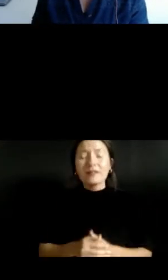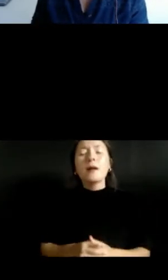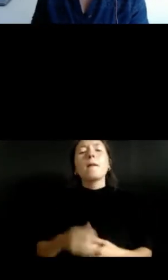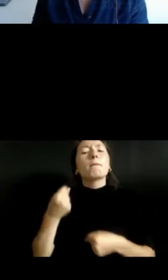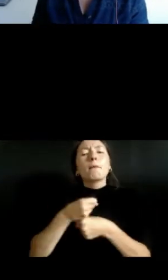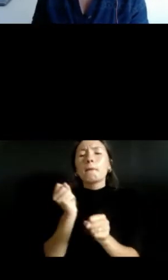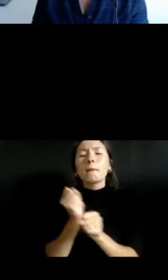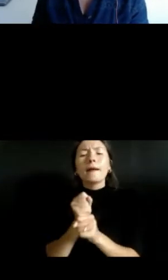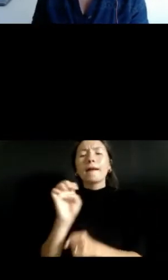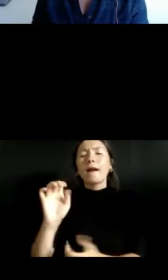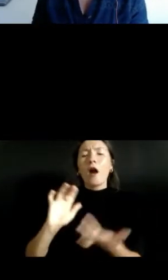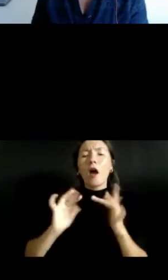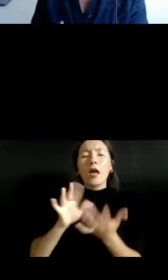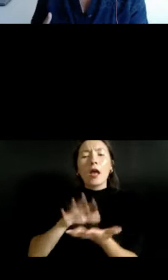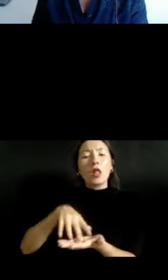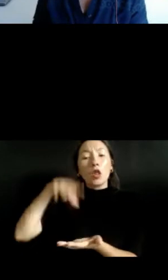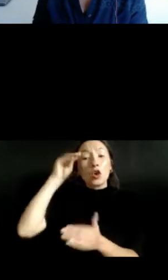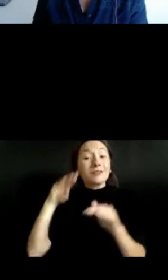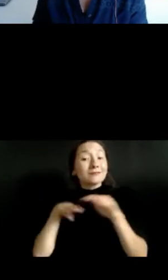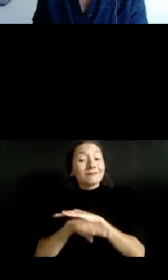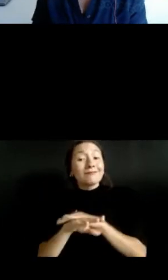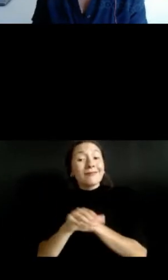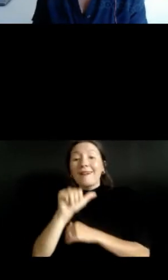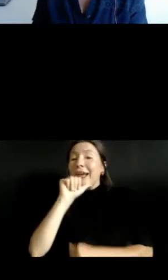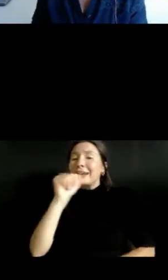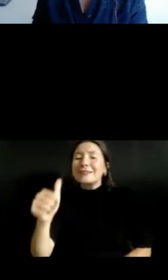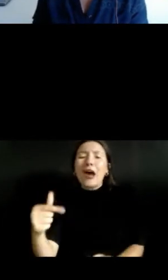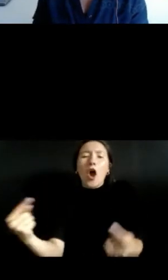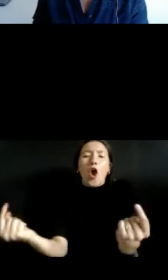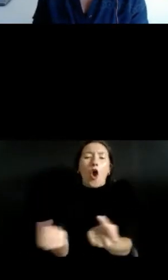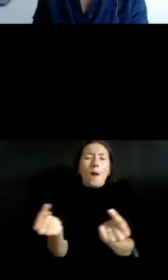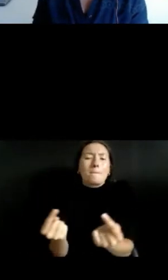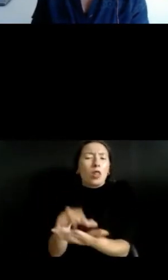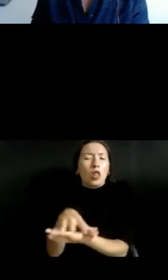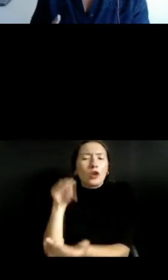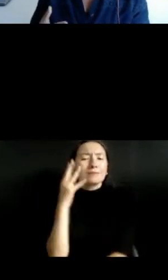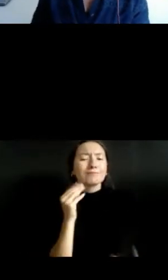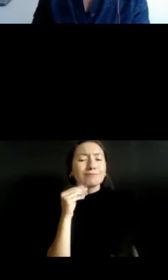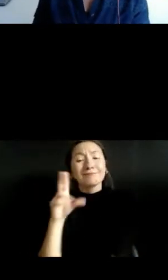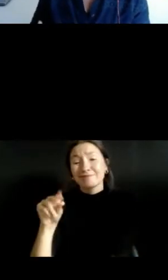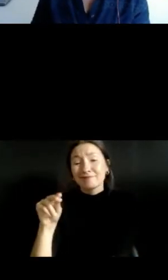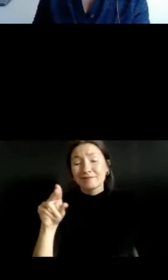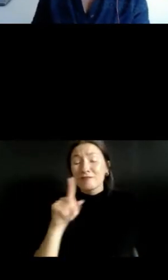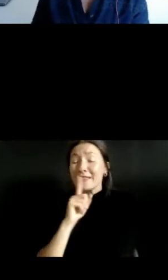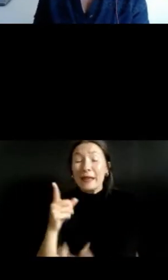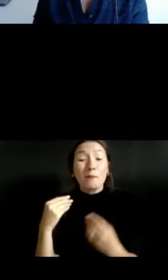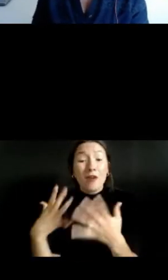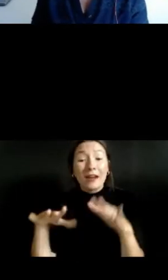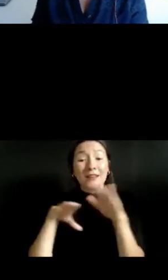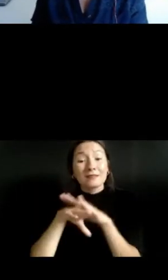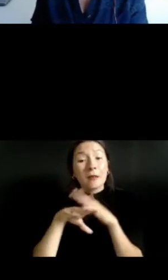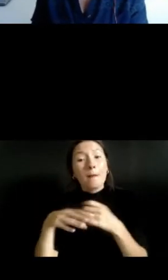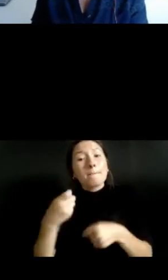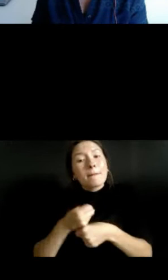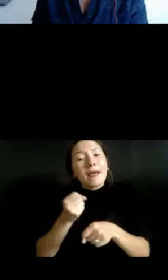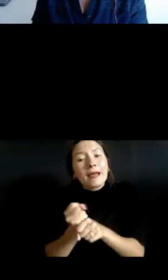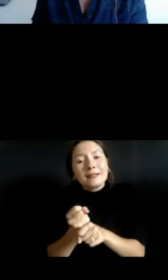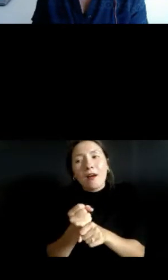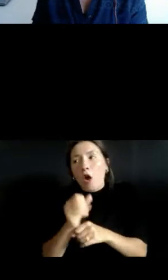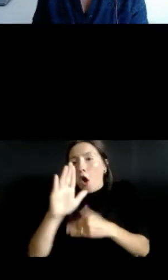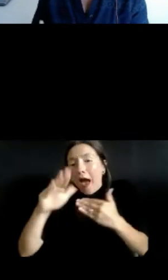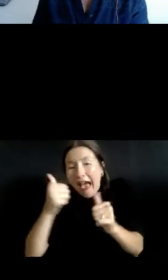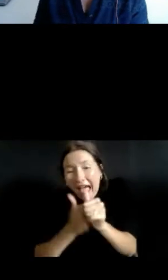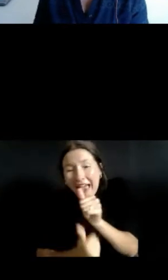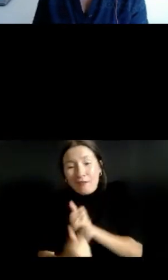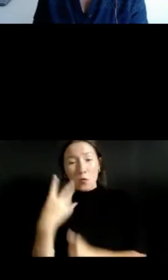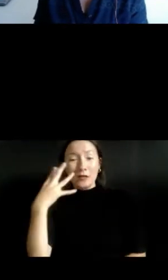It enhances the experience for everyone. It adds alternative ways of accessing the content, which caters for a whole